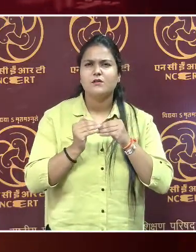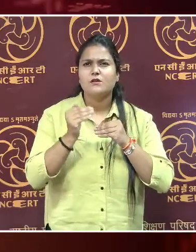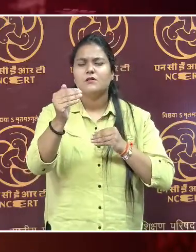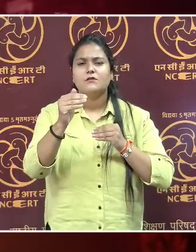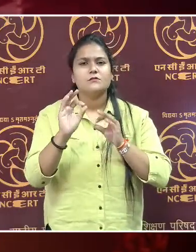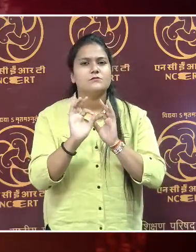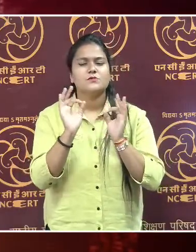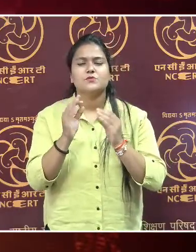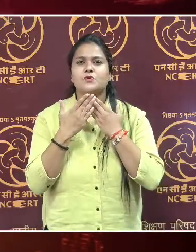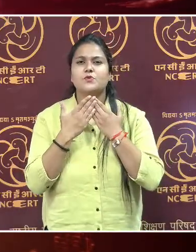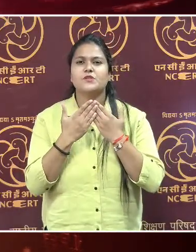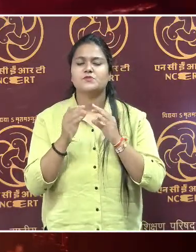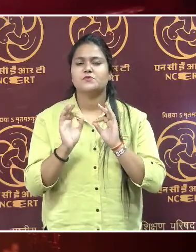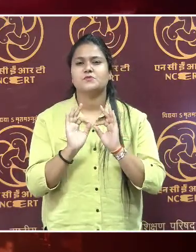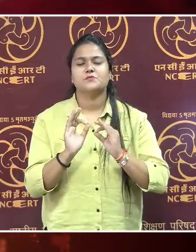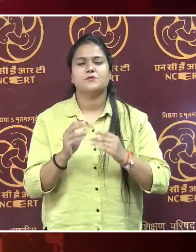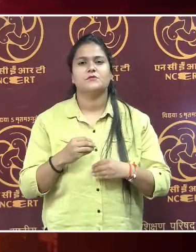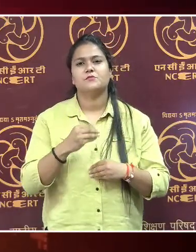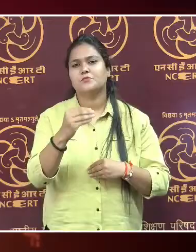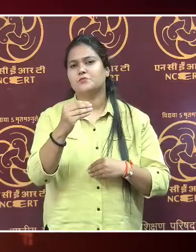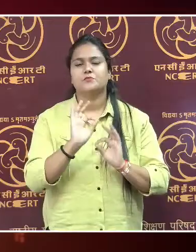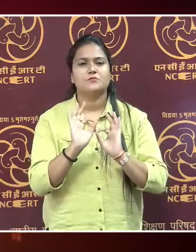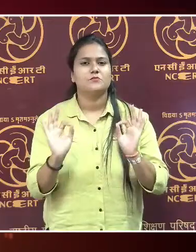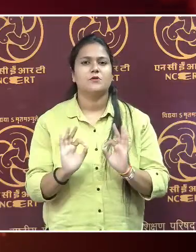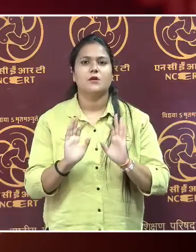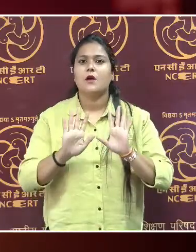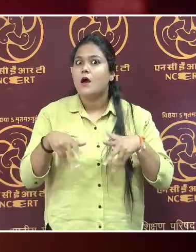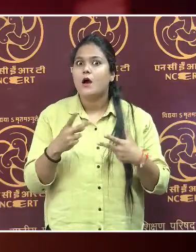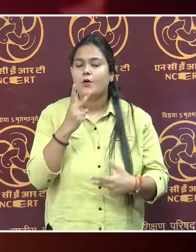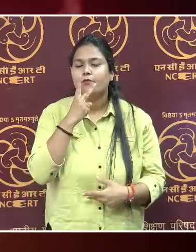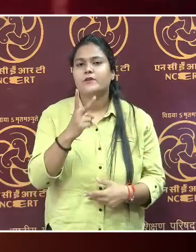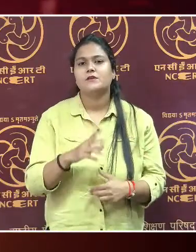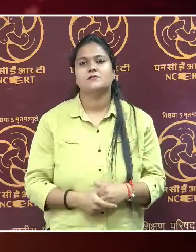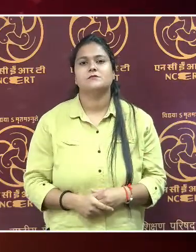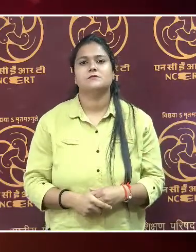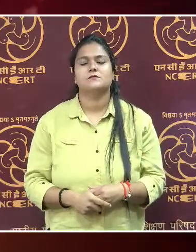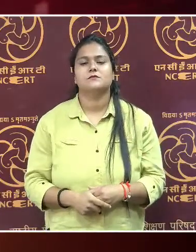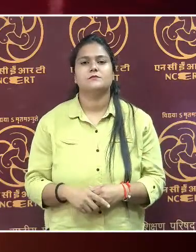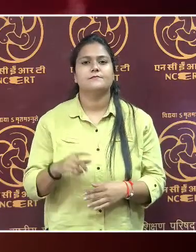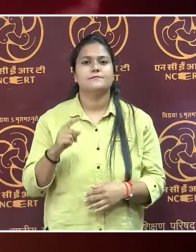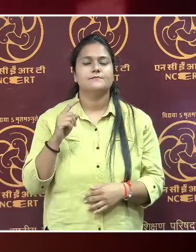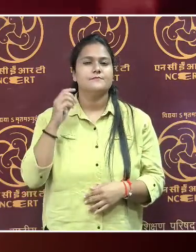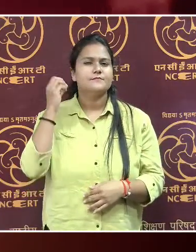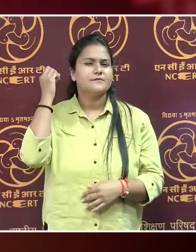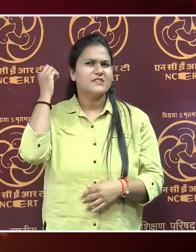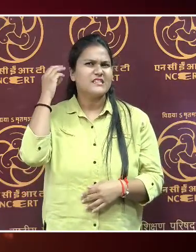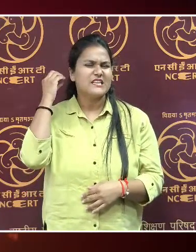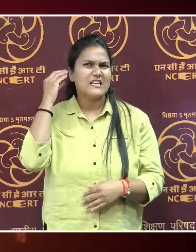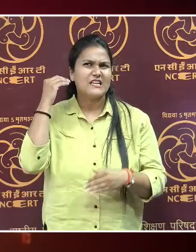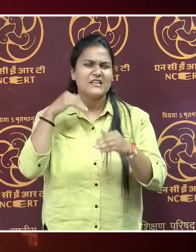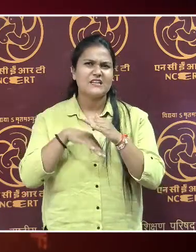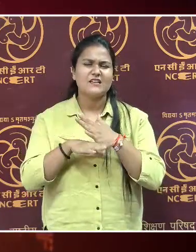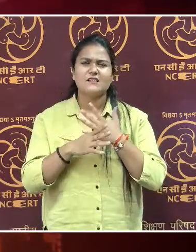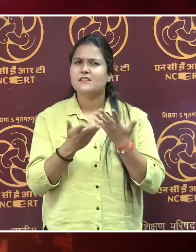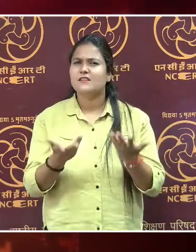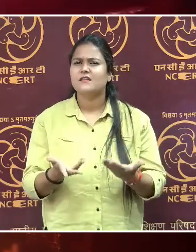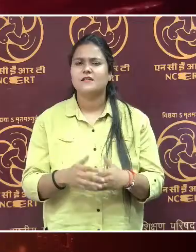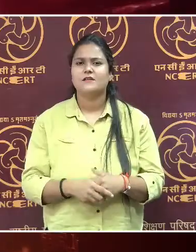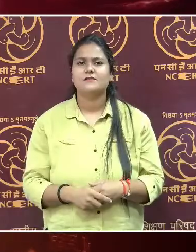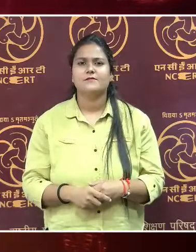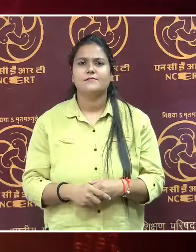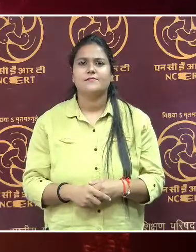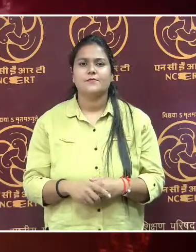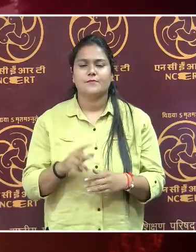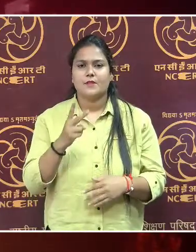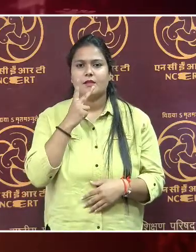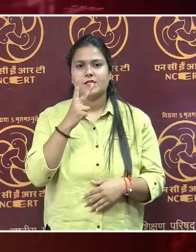in education also. Okay, Yes. so to see how this hearing actually happens, I want to take you all to the structure of